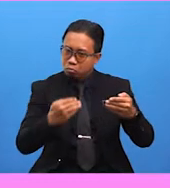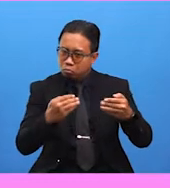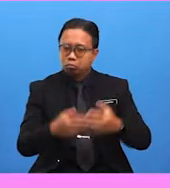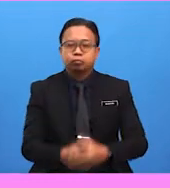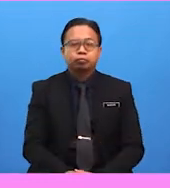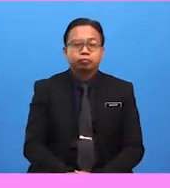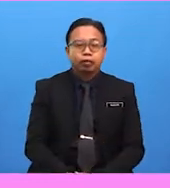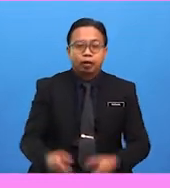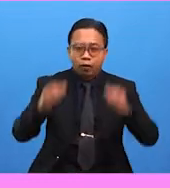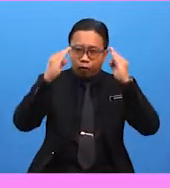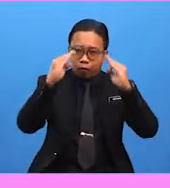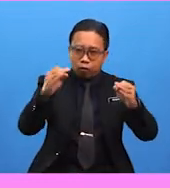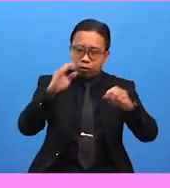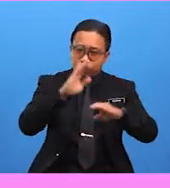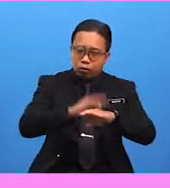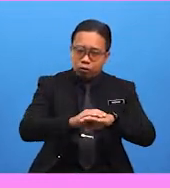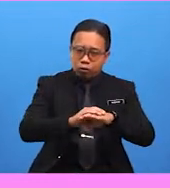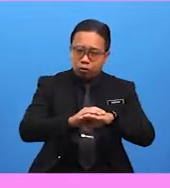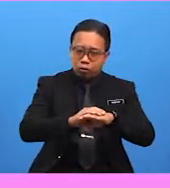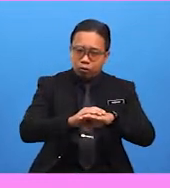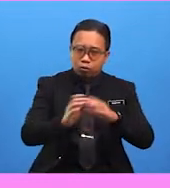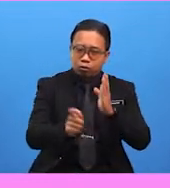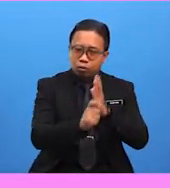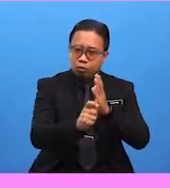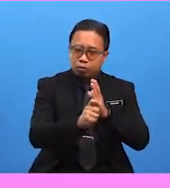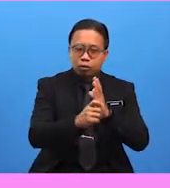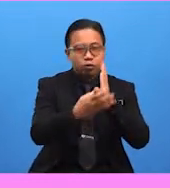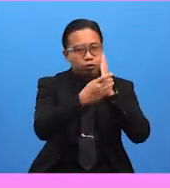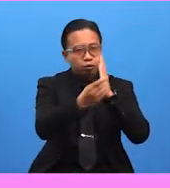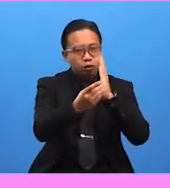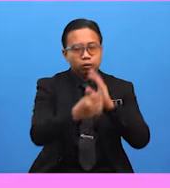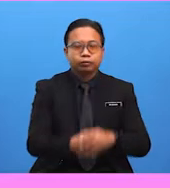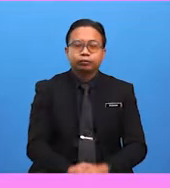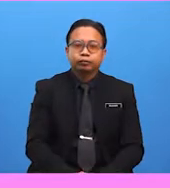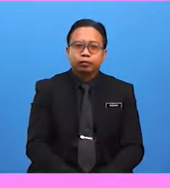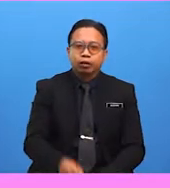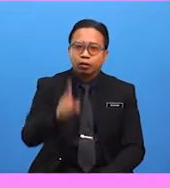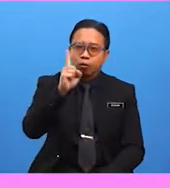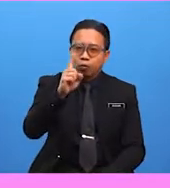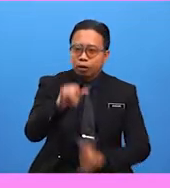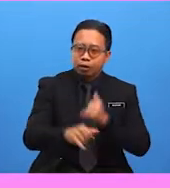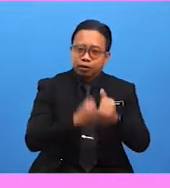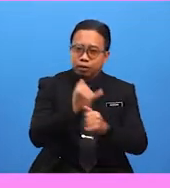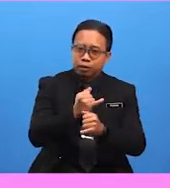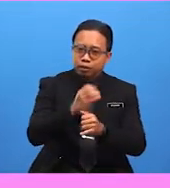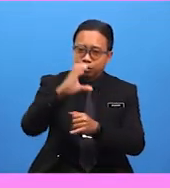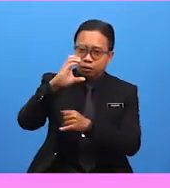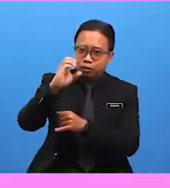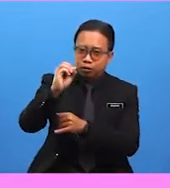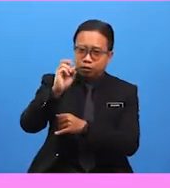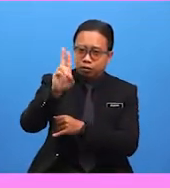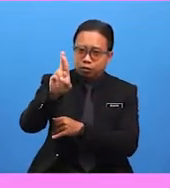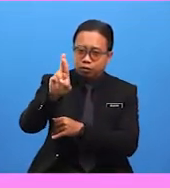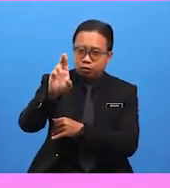on obtaining skills such as a one-year course in